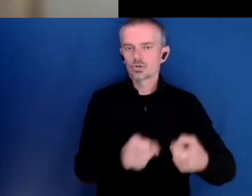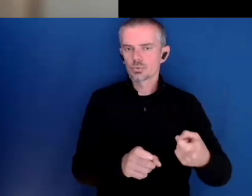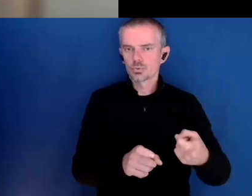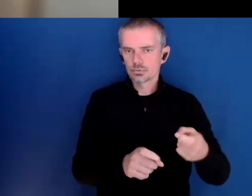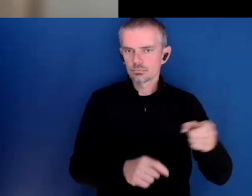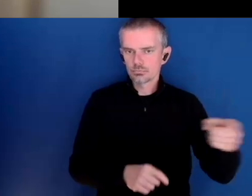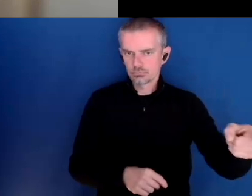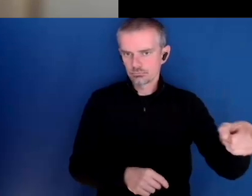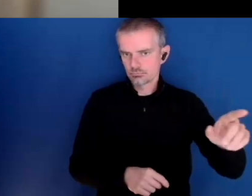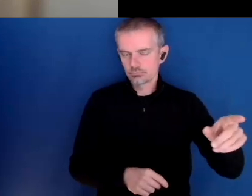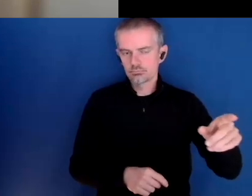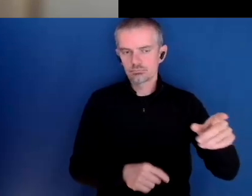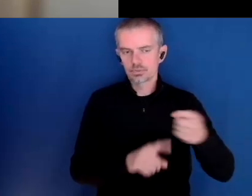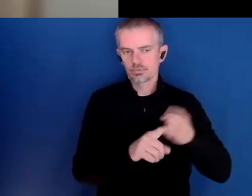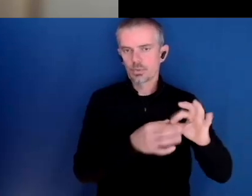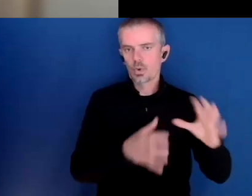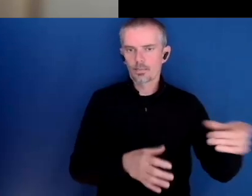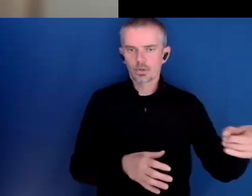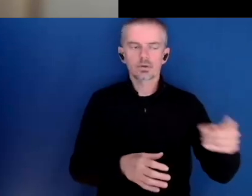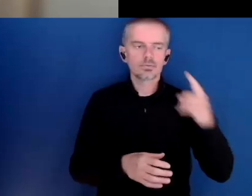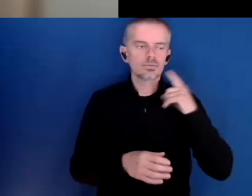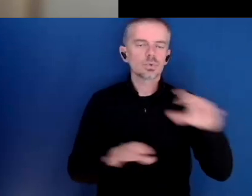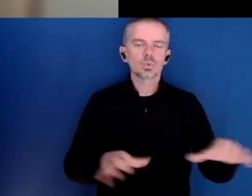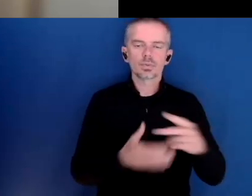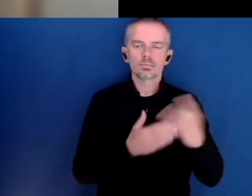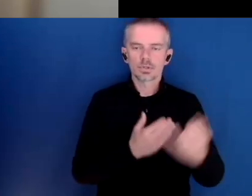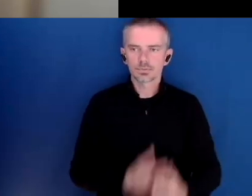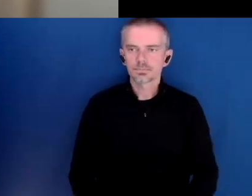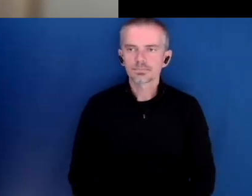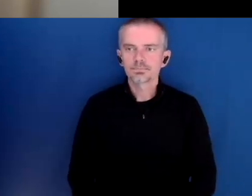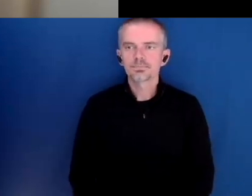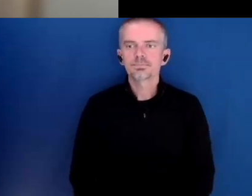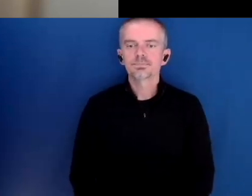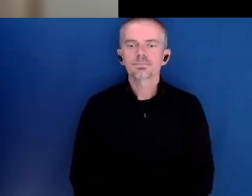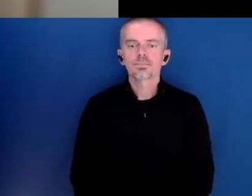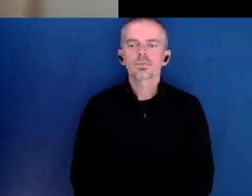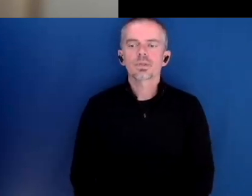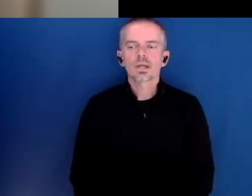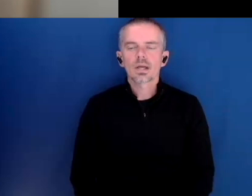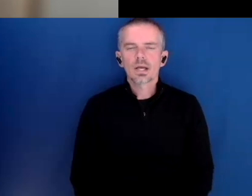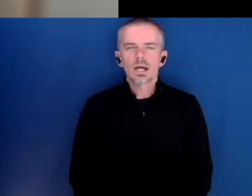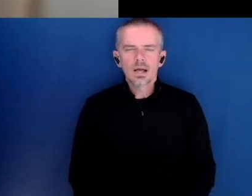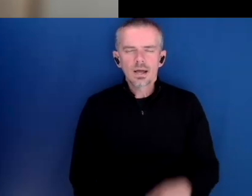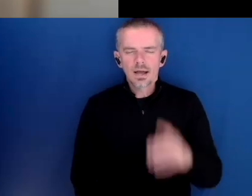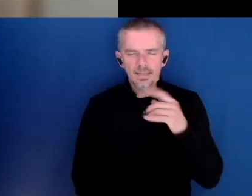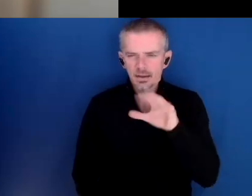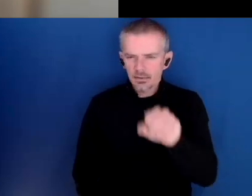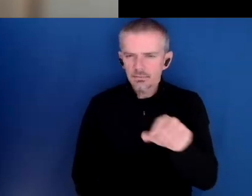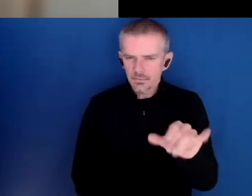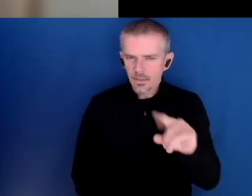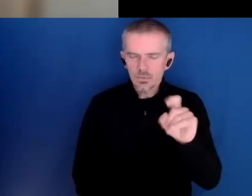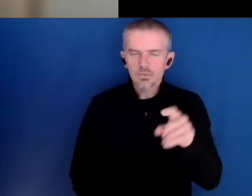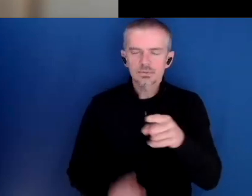be used to perform the activities of the project work. I think I saw this question and there was asking